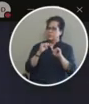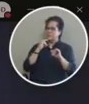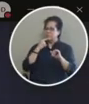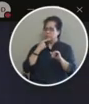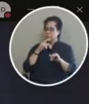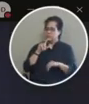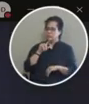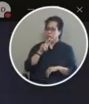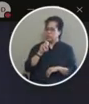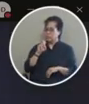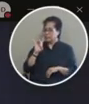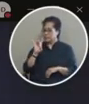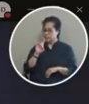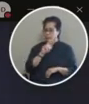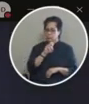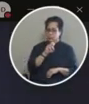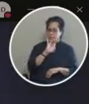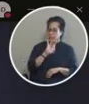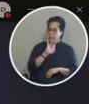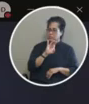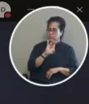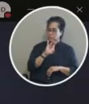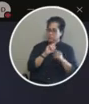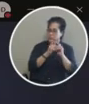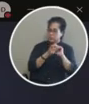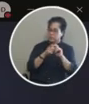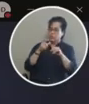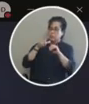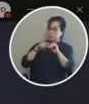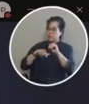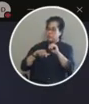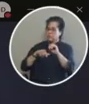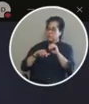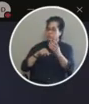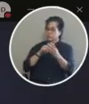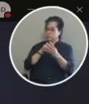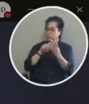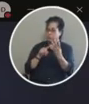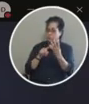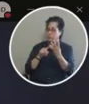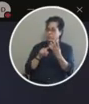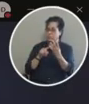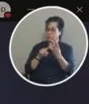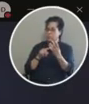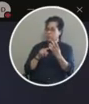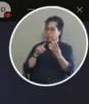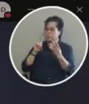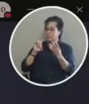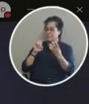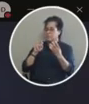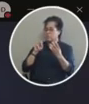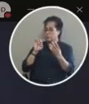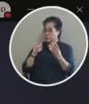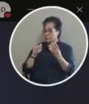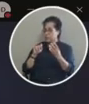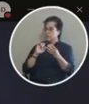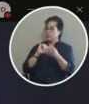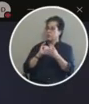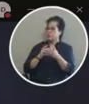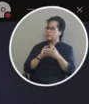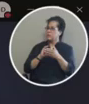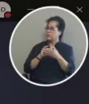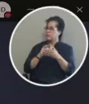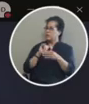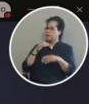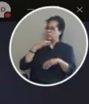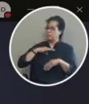the 2008-2009 downturn, El Paso will be one of 4 American cities, along with Detroit, in which, quote, adjusted